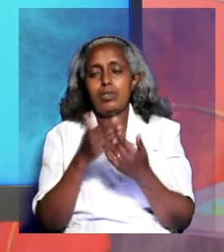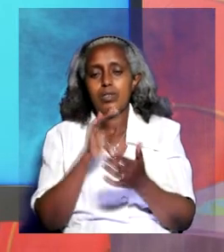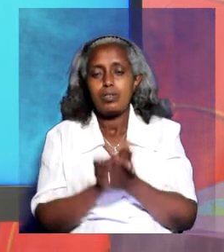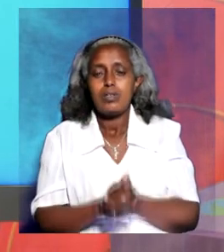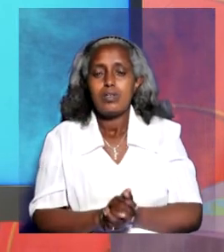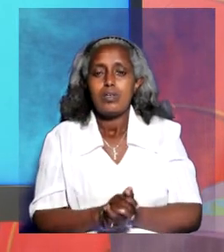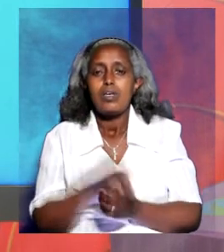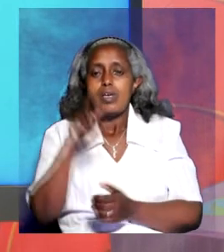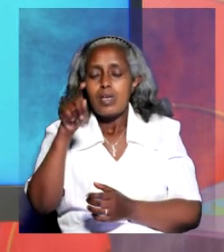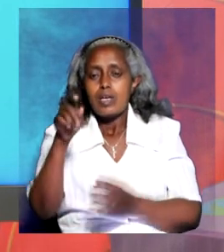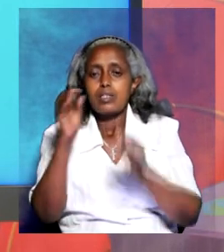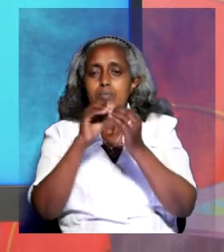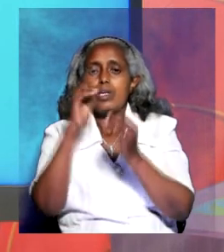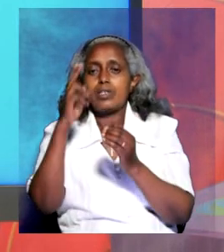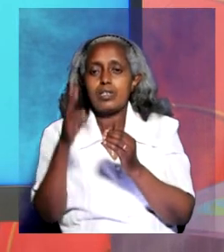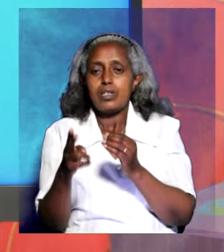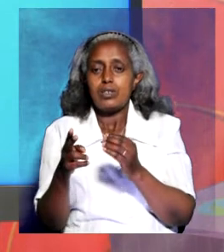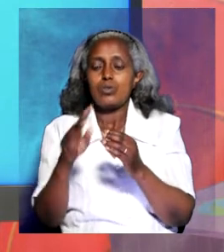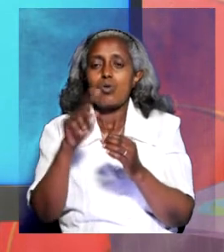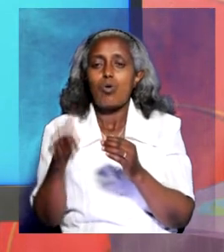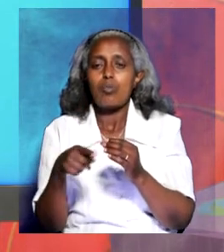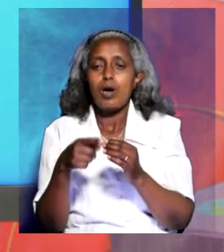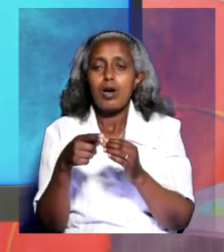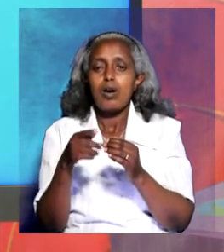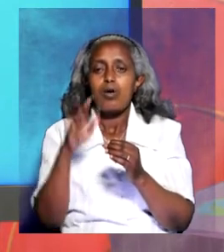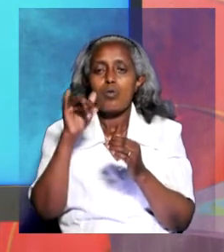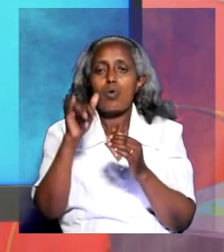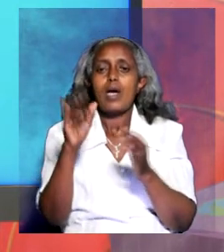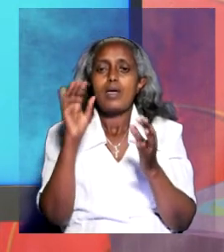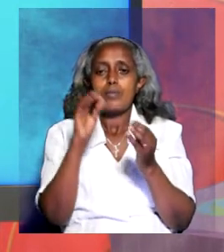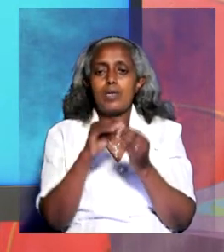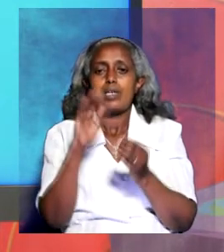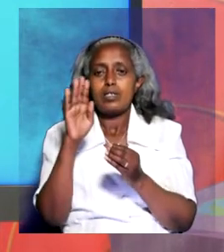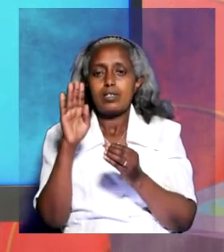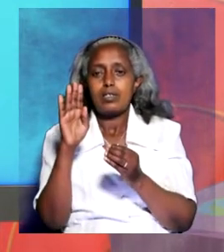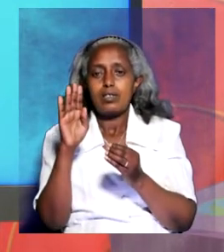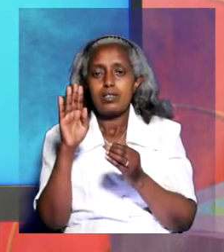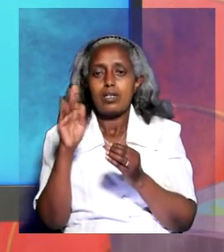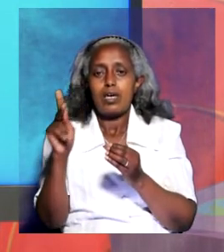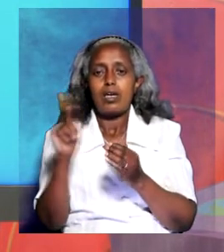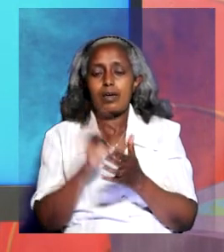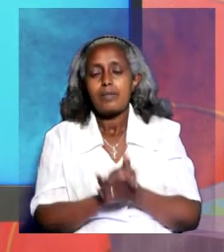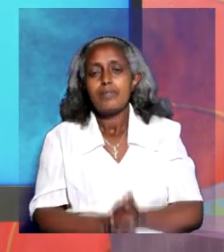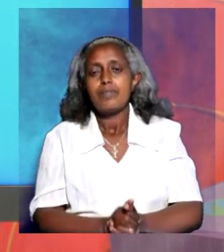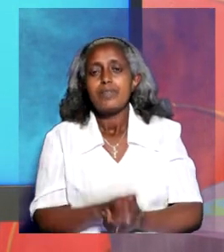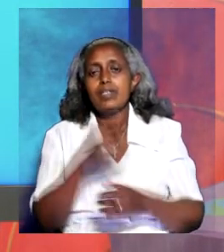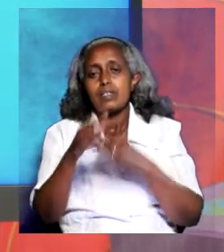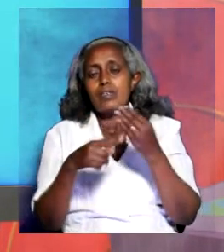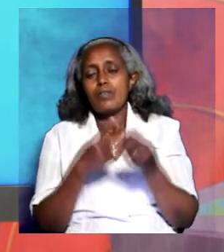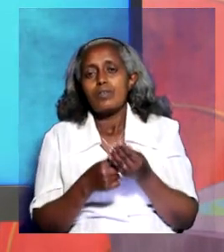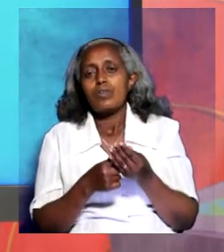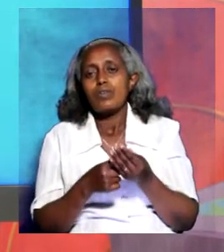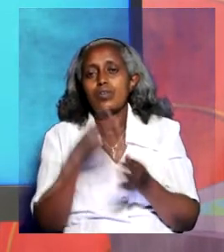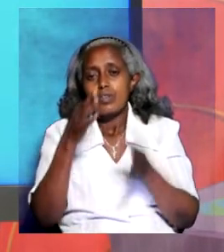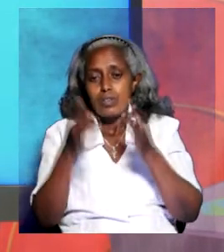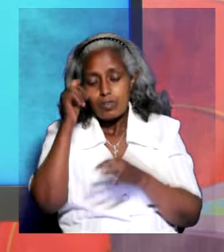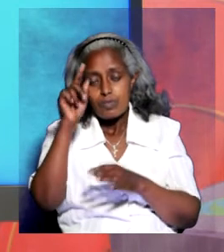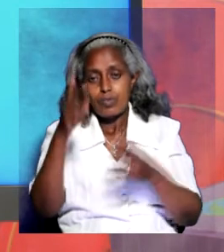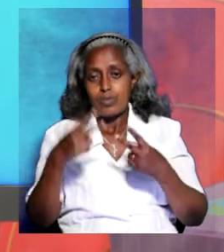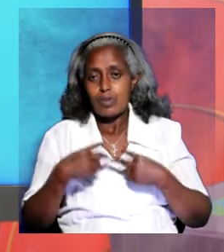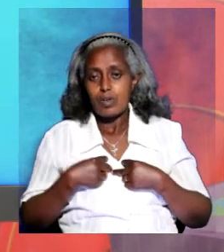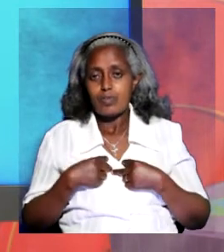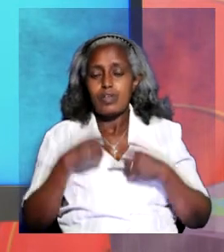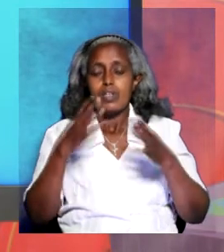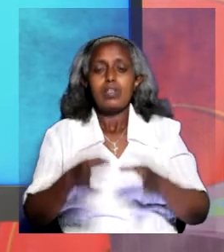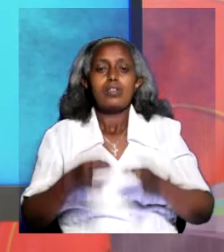x plus h, comma, y plus k. Therefore, if you have